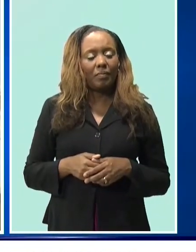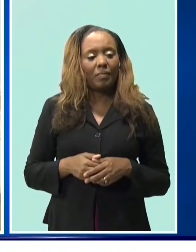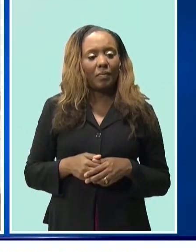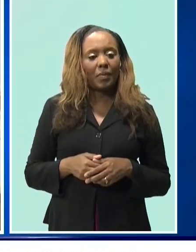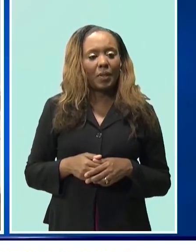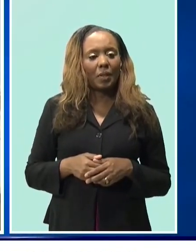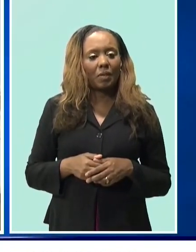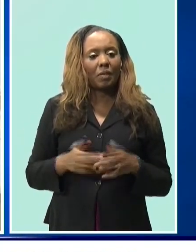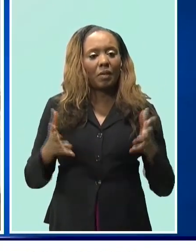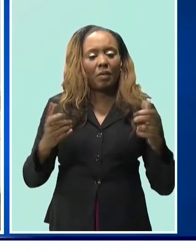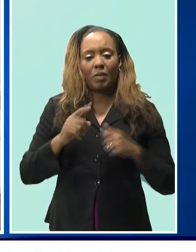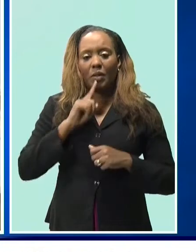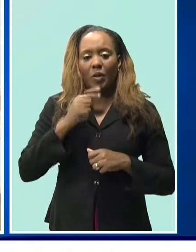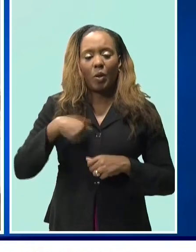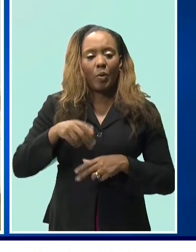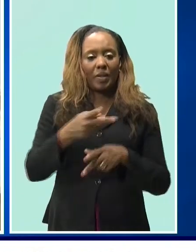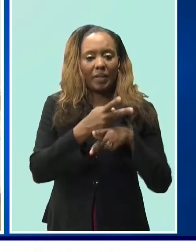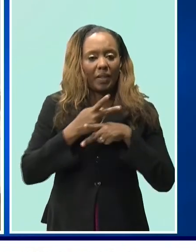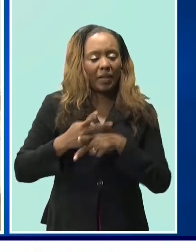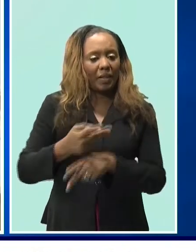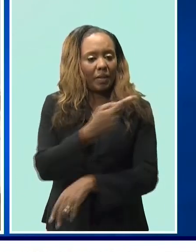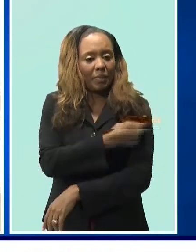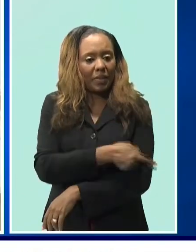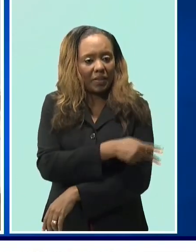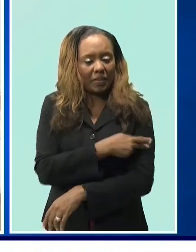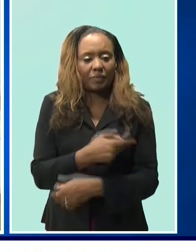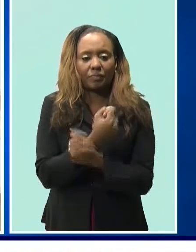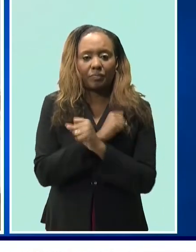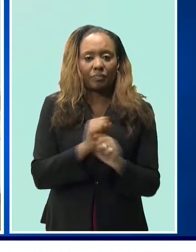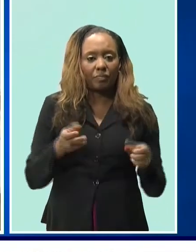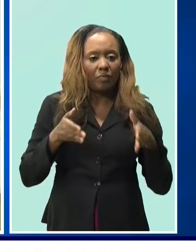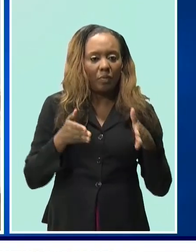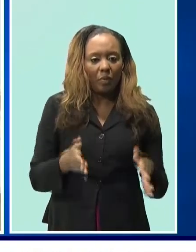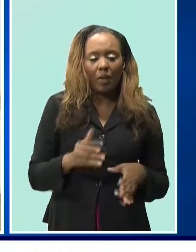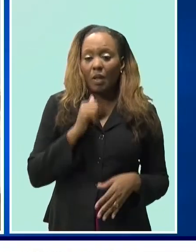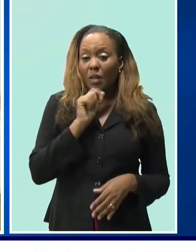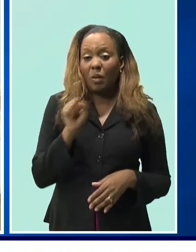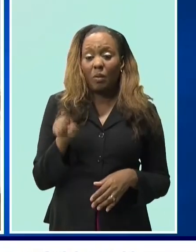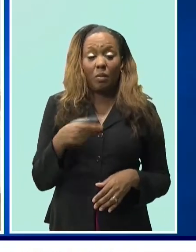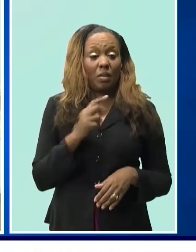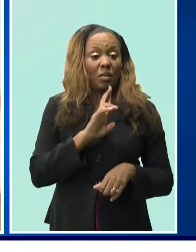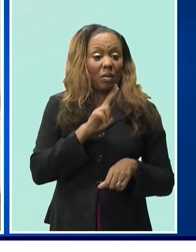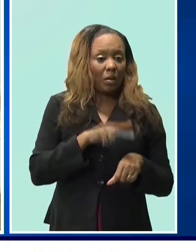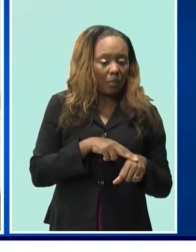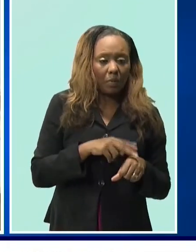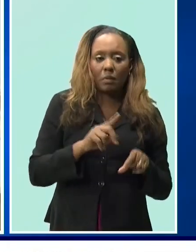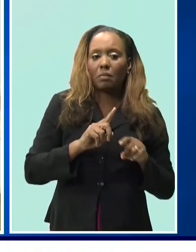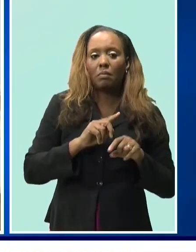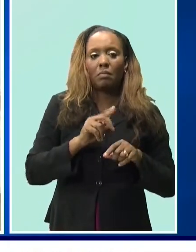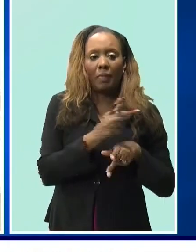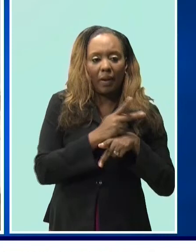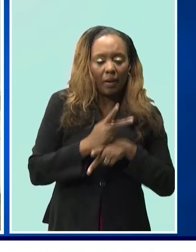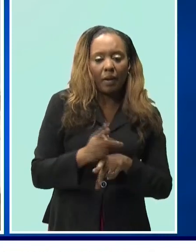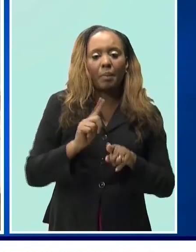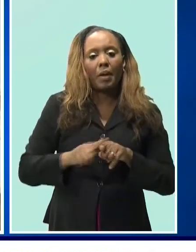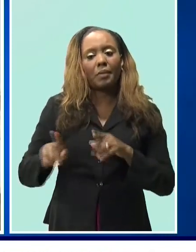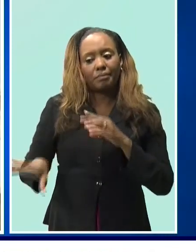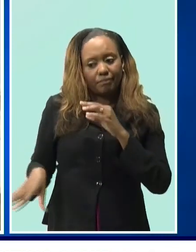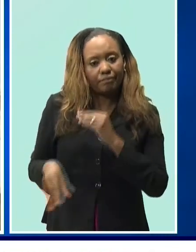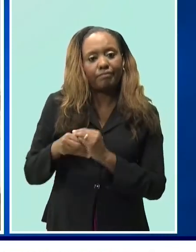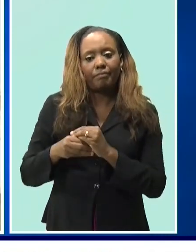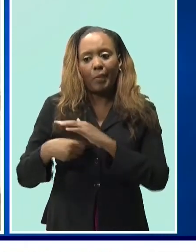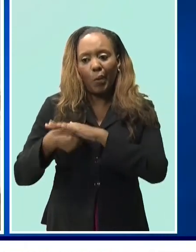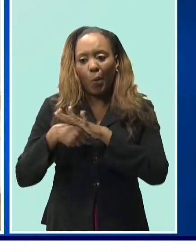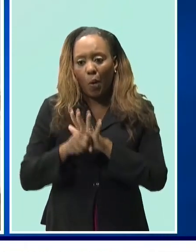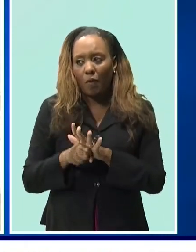the patients in the safest possible way, not only for the regular care, but we've now got to take on the challenge of